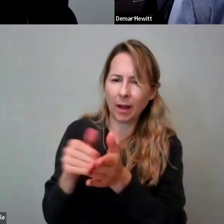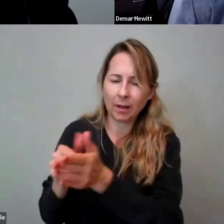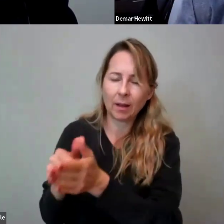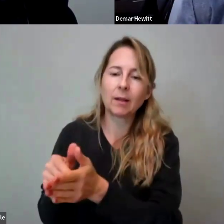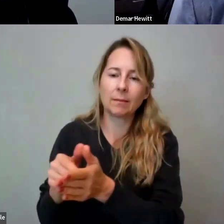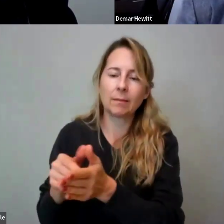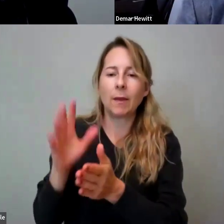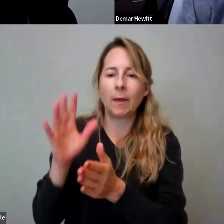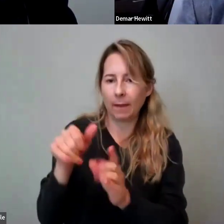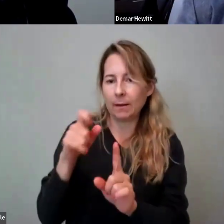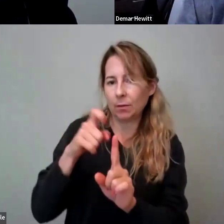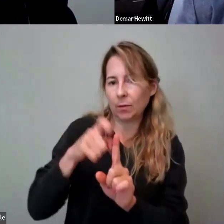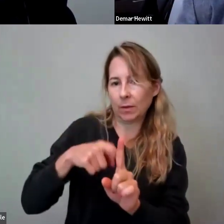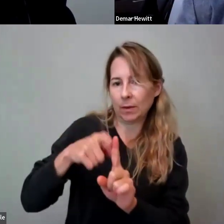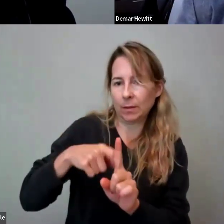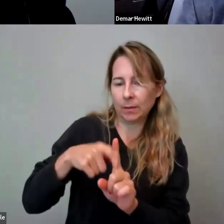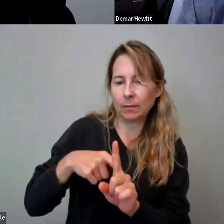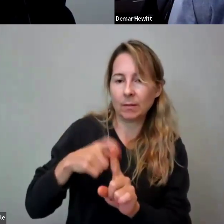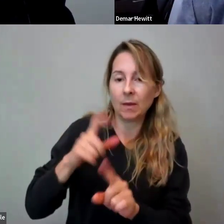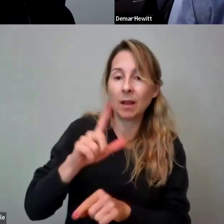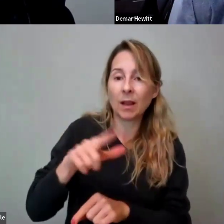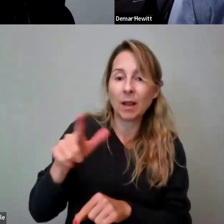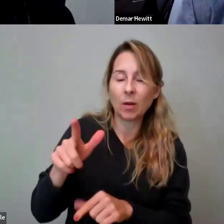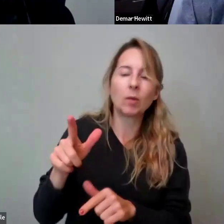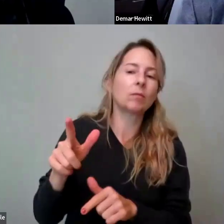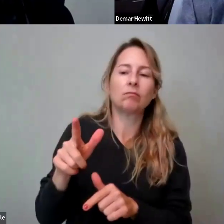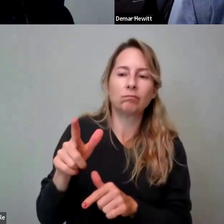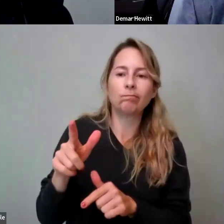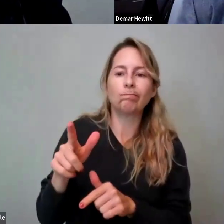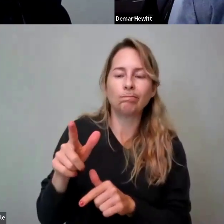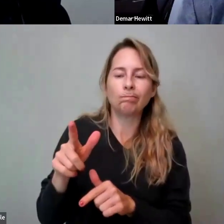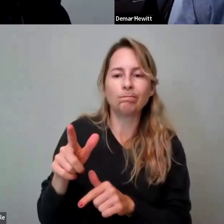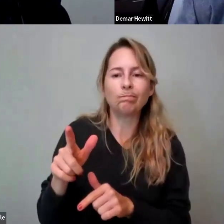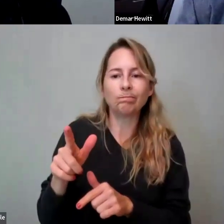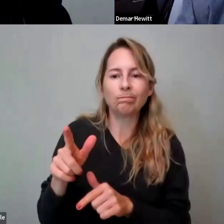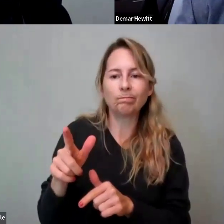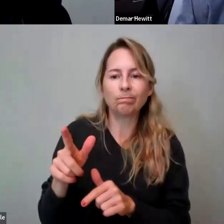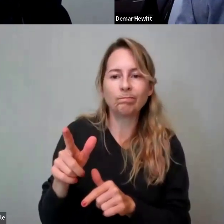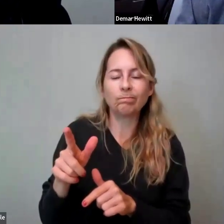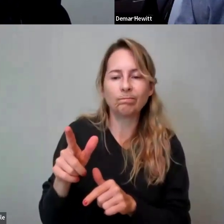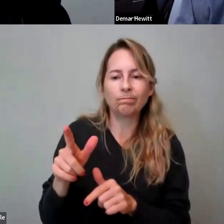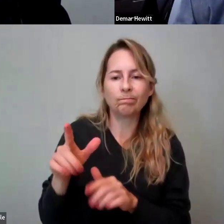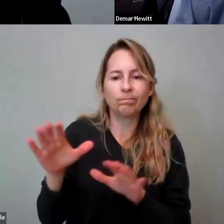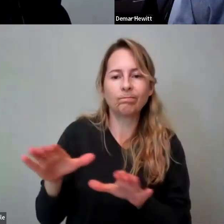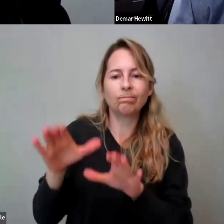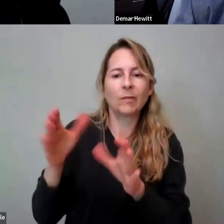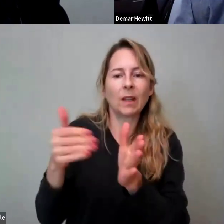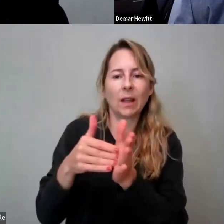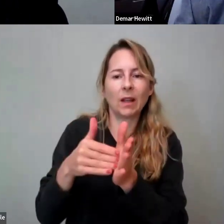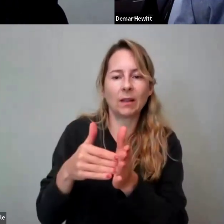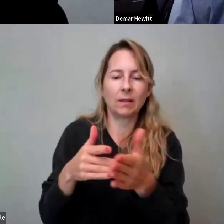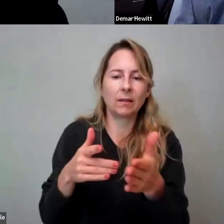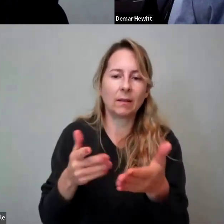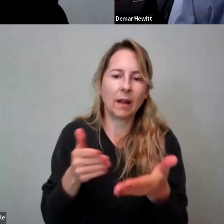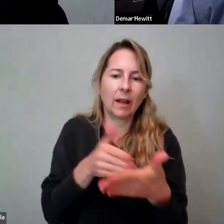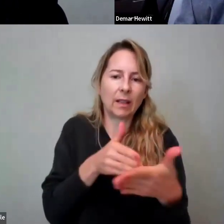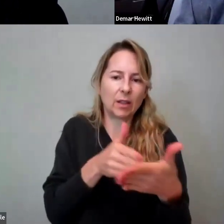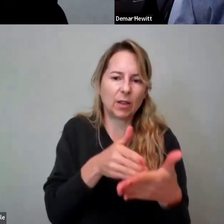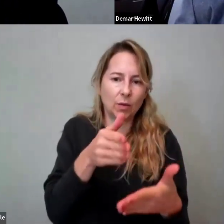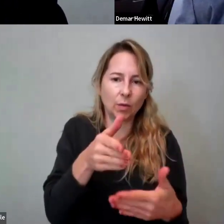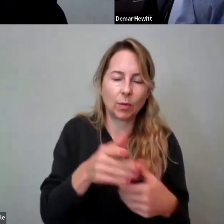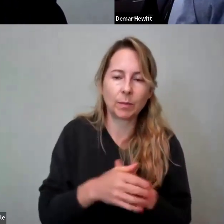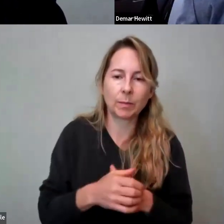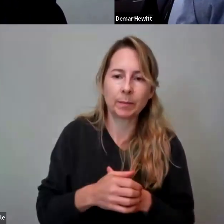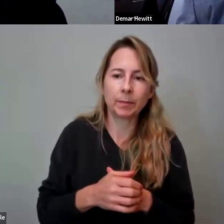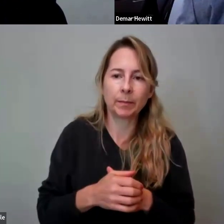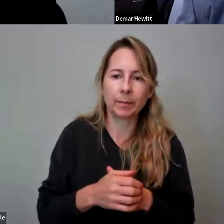ground, and then the landlord is taking a series of acts against you. Now, I should say the